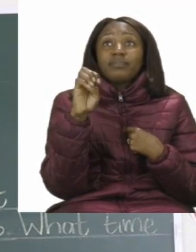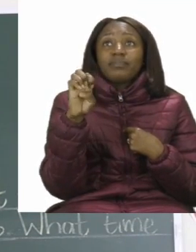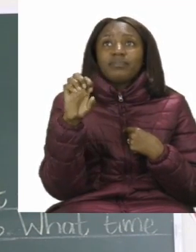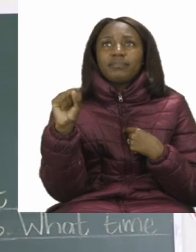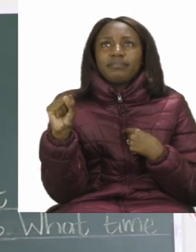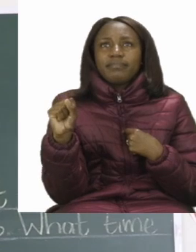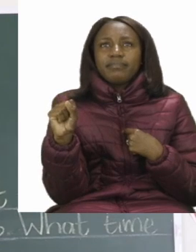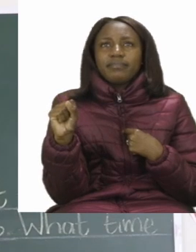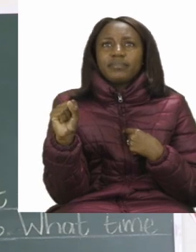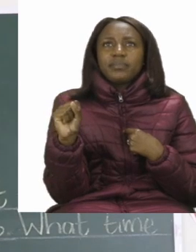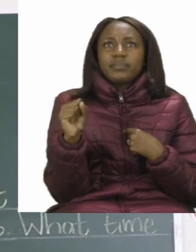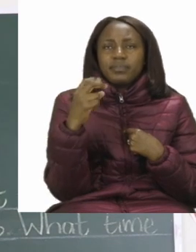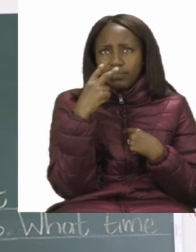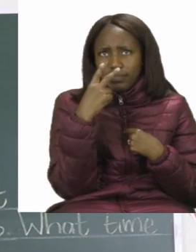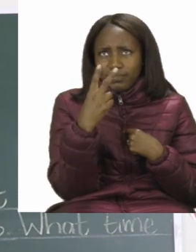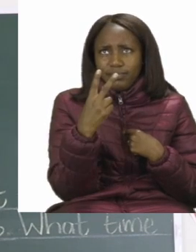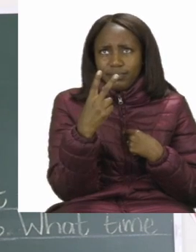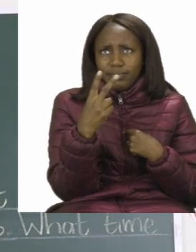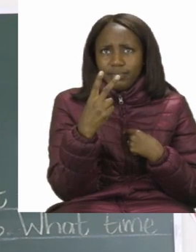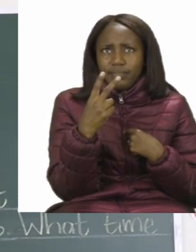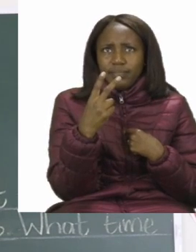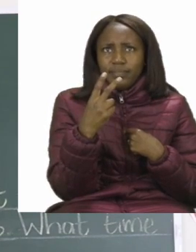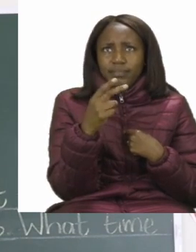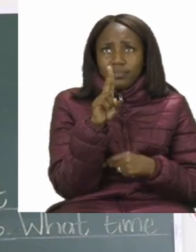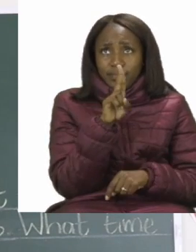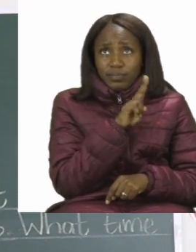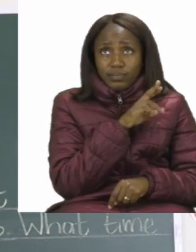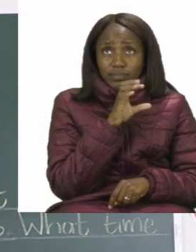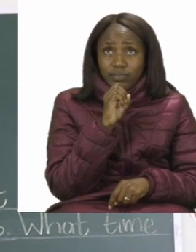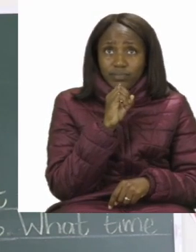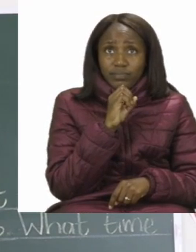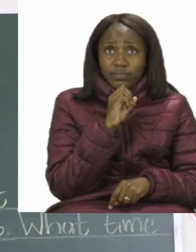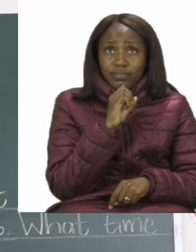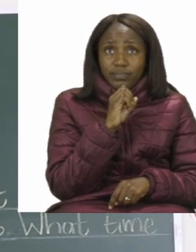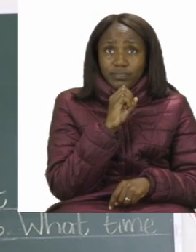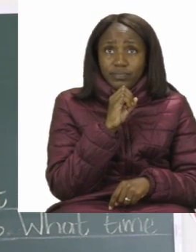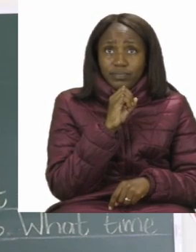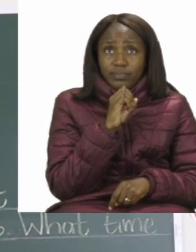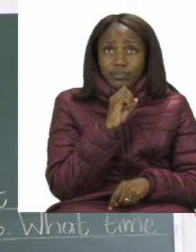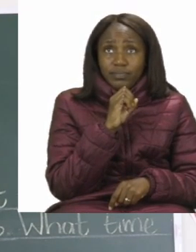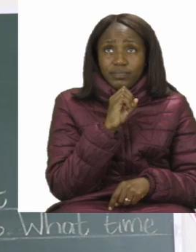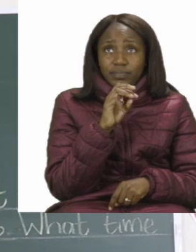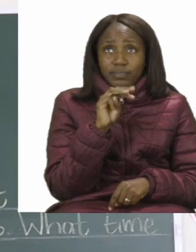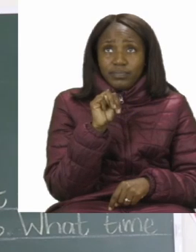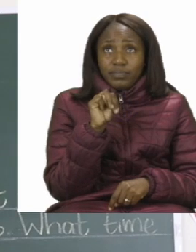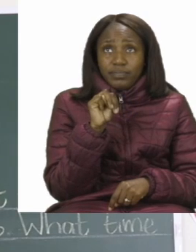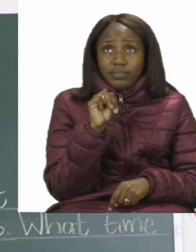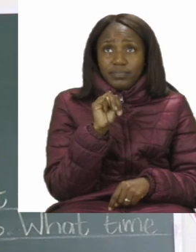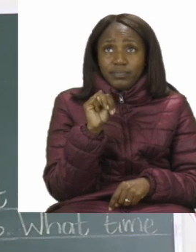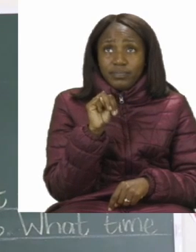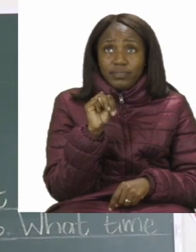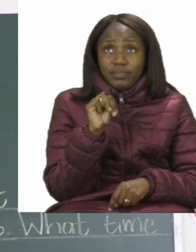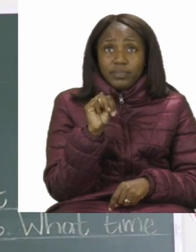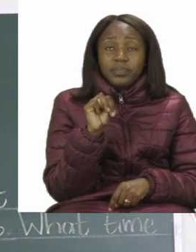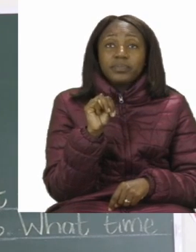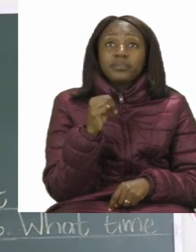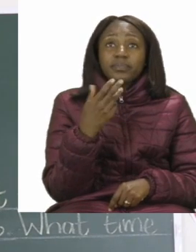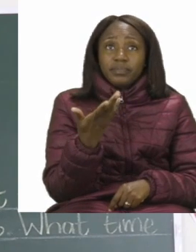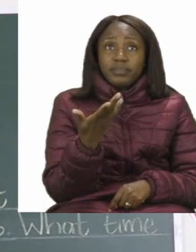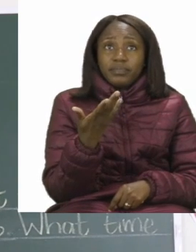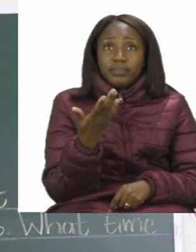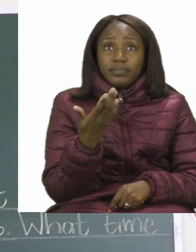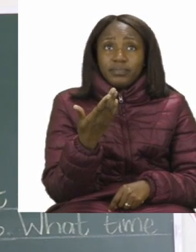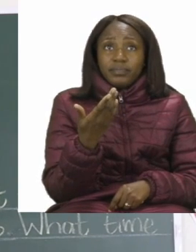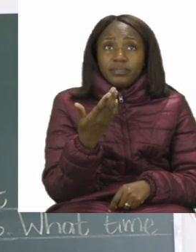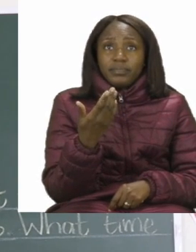So let's count 20 minutes from 12:30. So can we count in